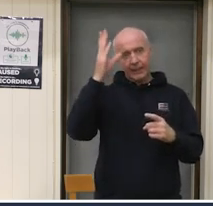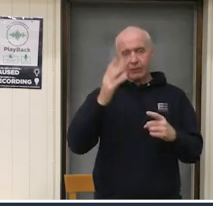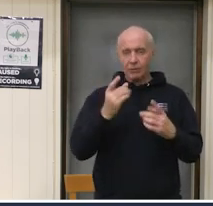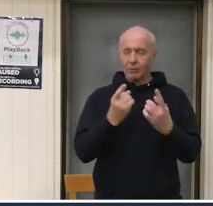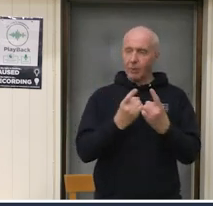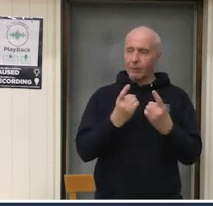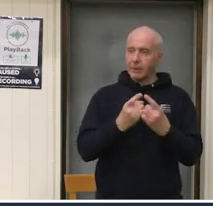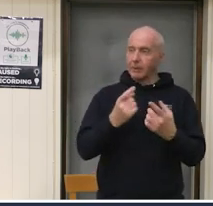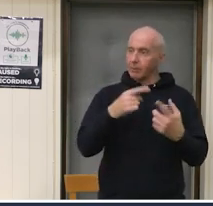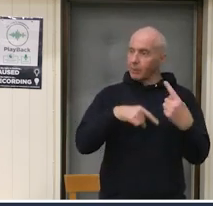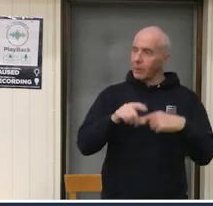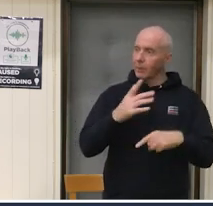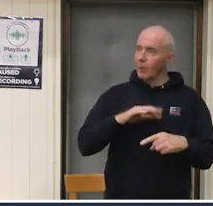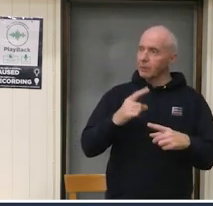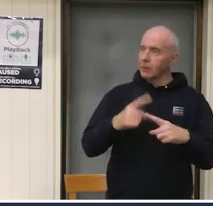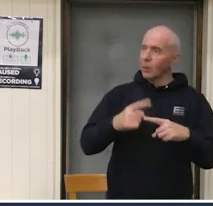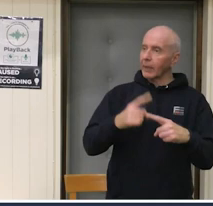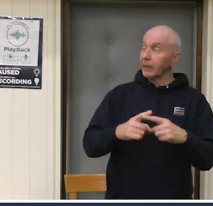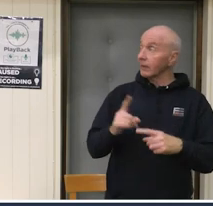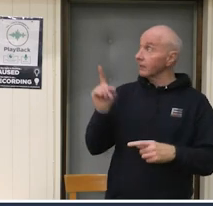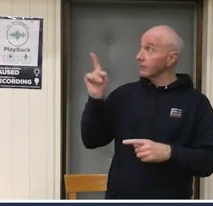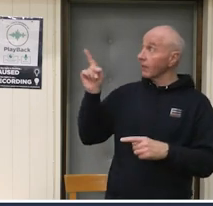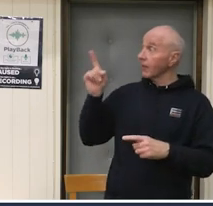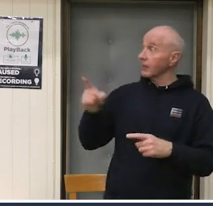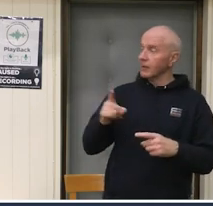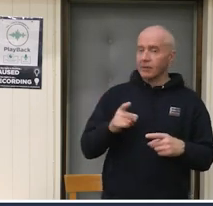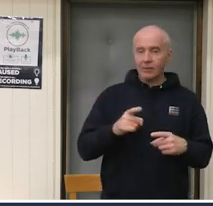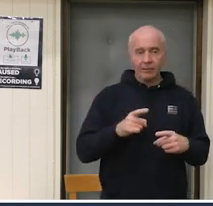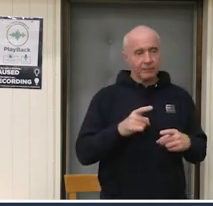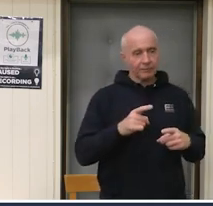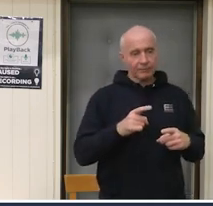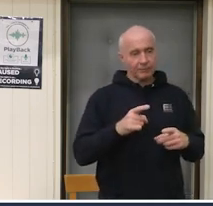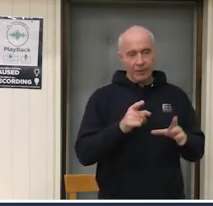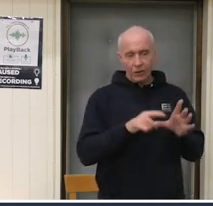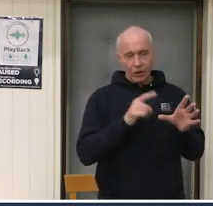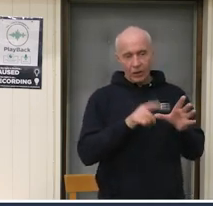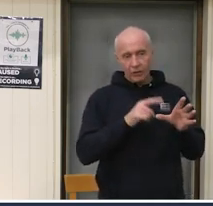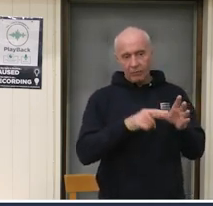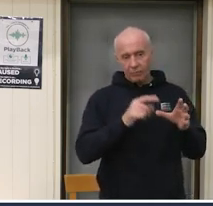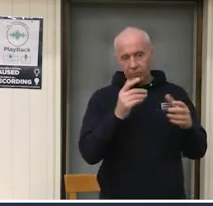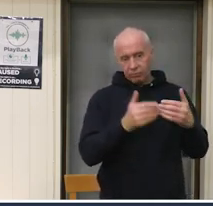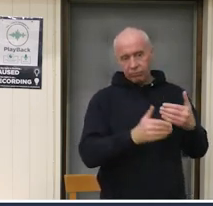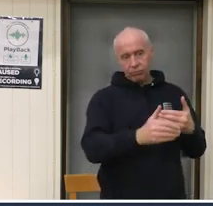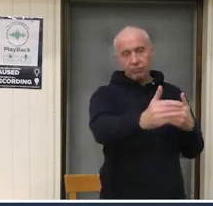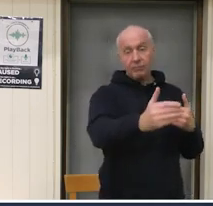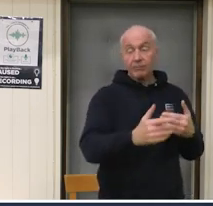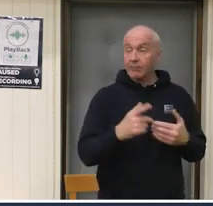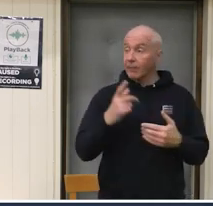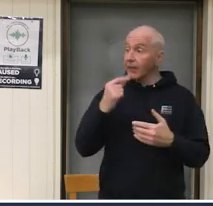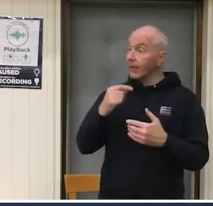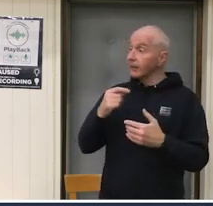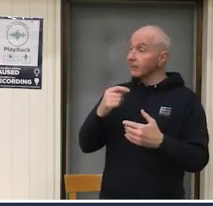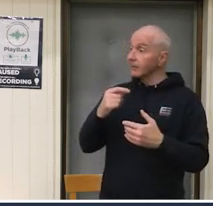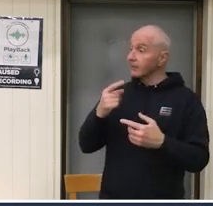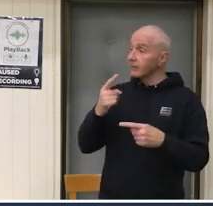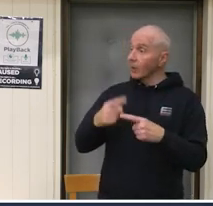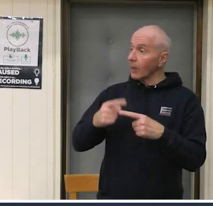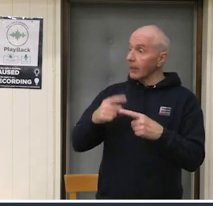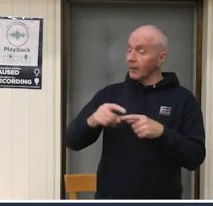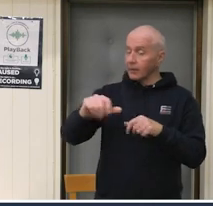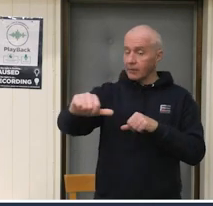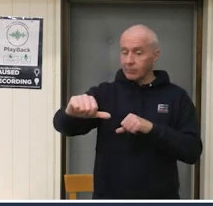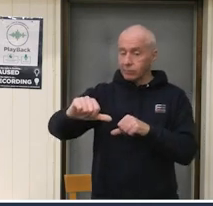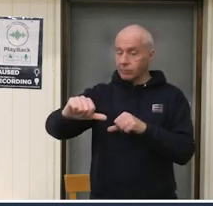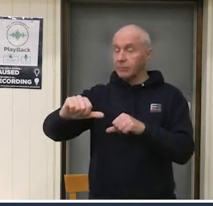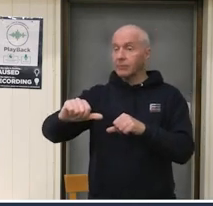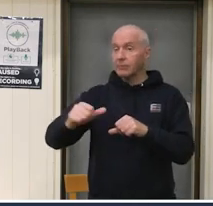But we want it quicker. This is a very long-term way of doing it. Can we go quicker? Maybe. Obviously, lasers